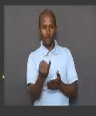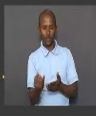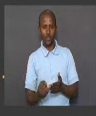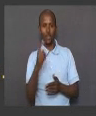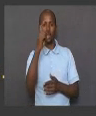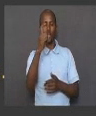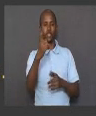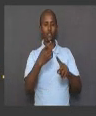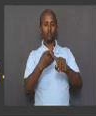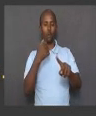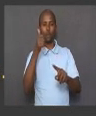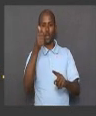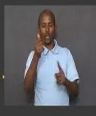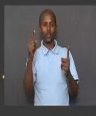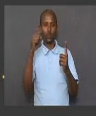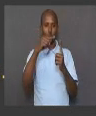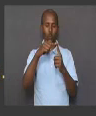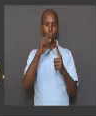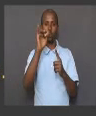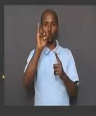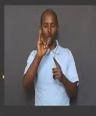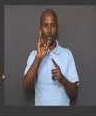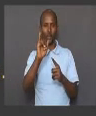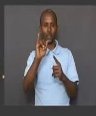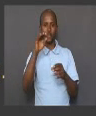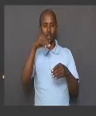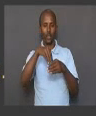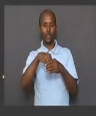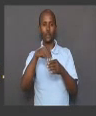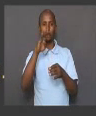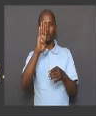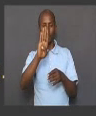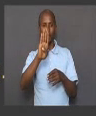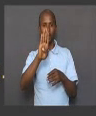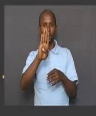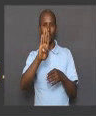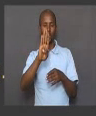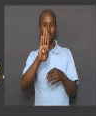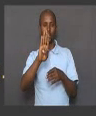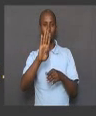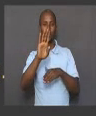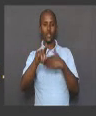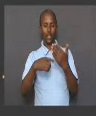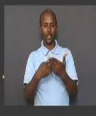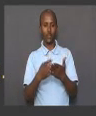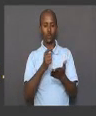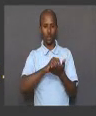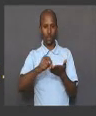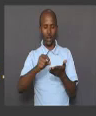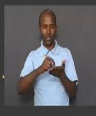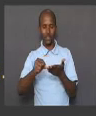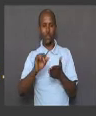x from A to y in B, then we write